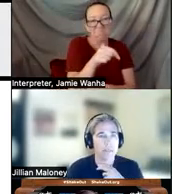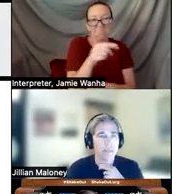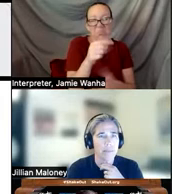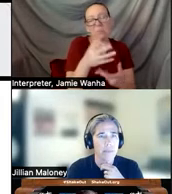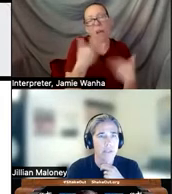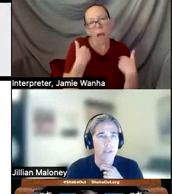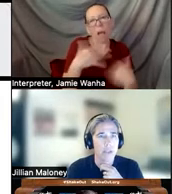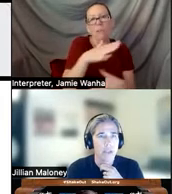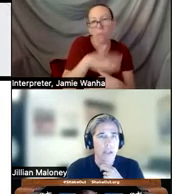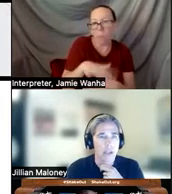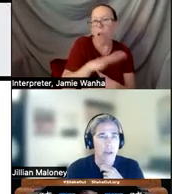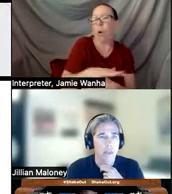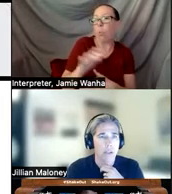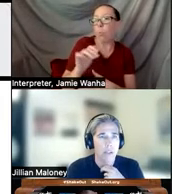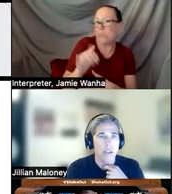plate.